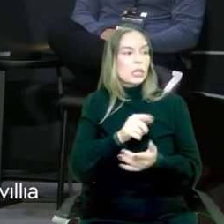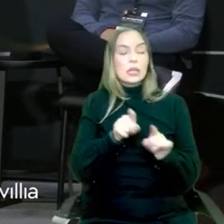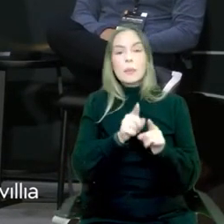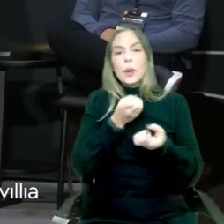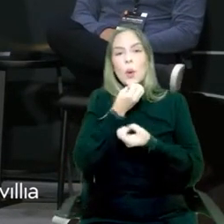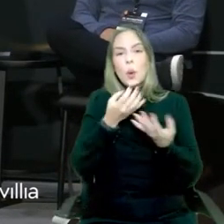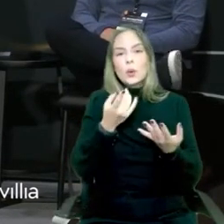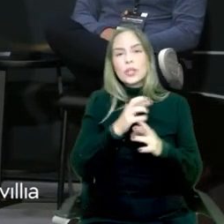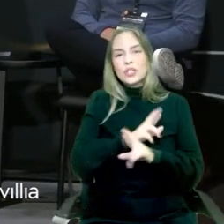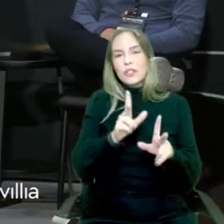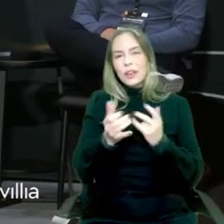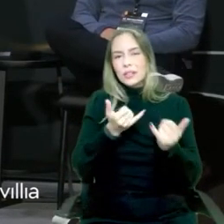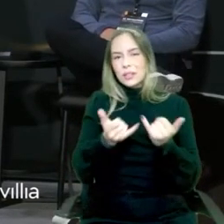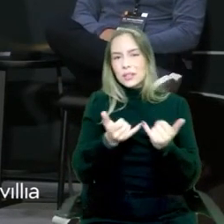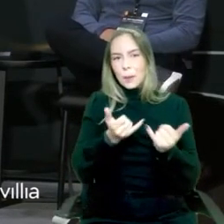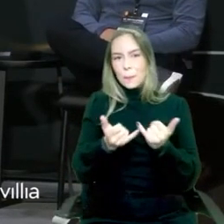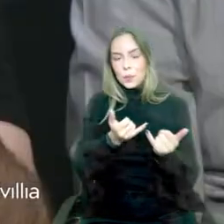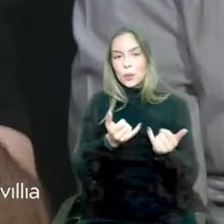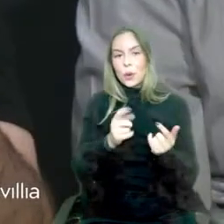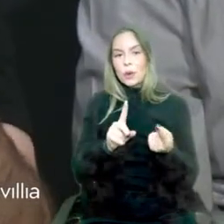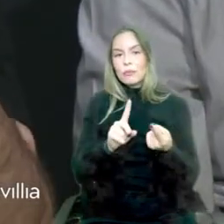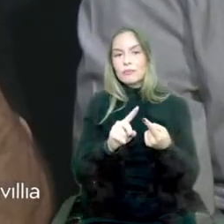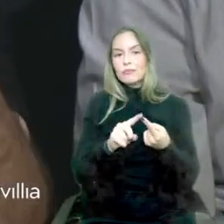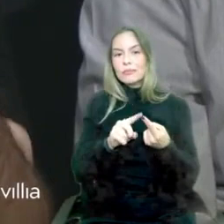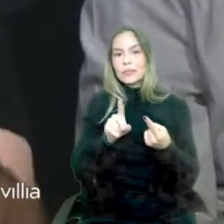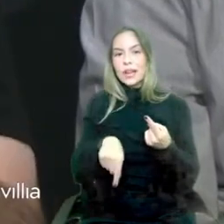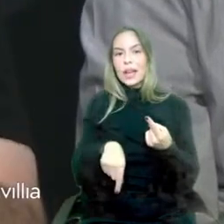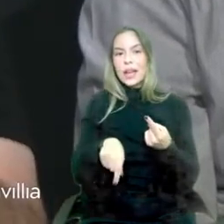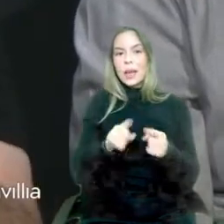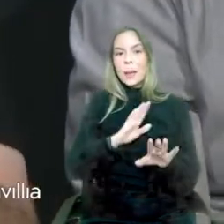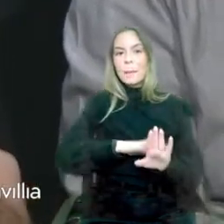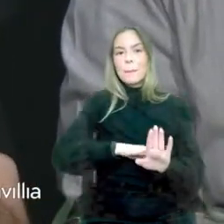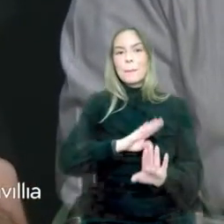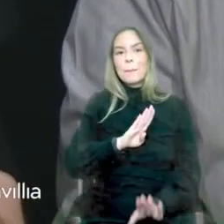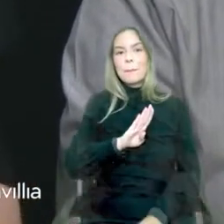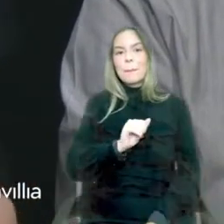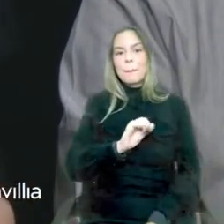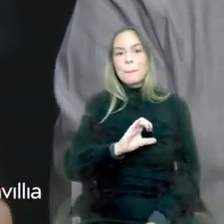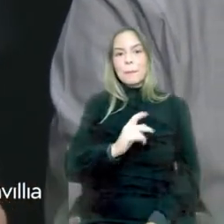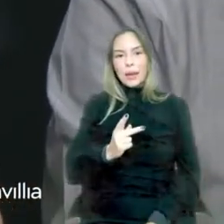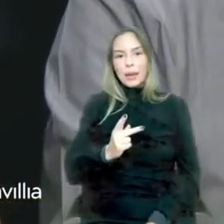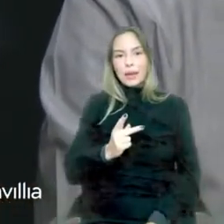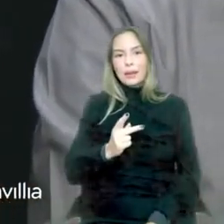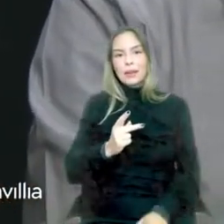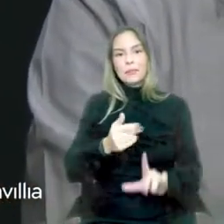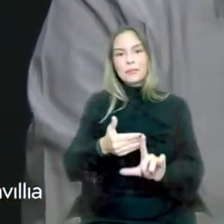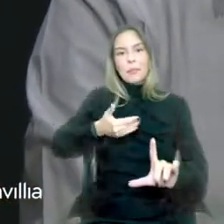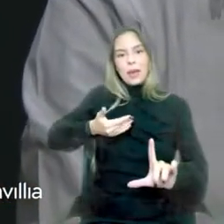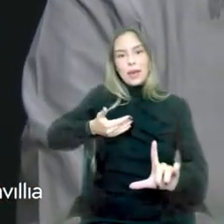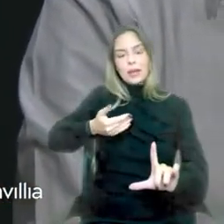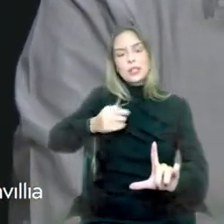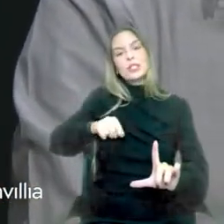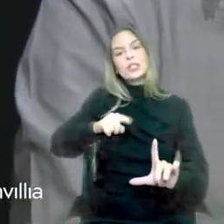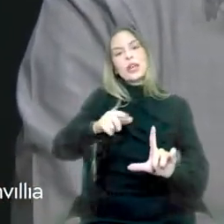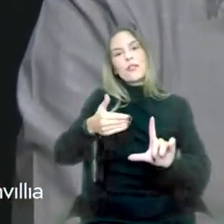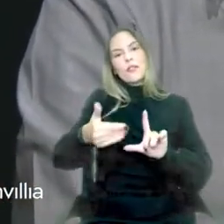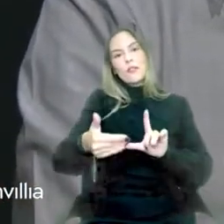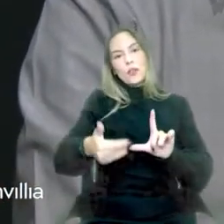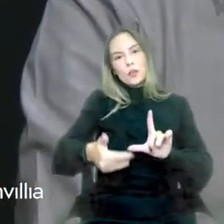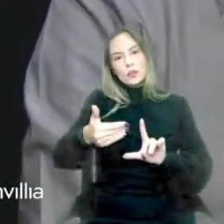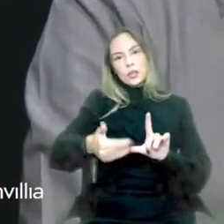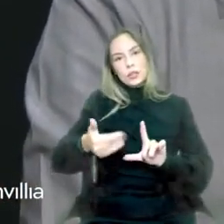One from the back end, another one from the front end, right? So the first one is a very